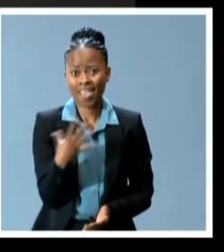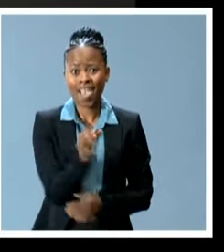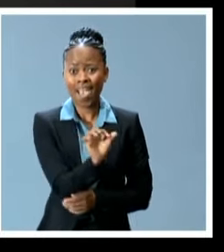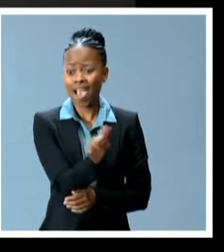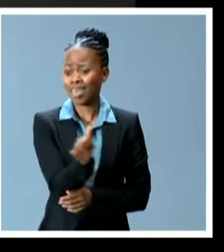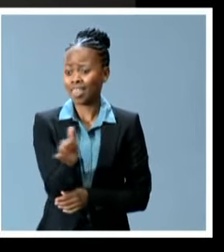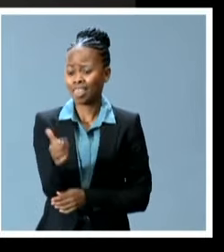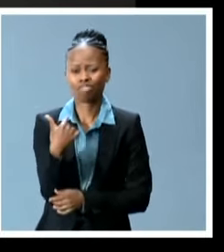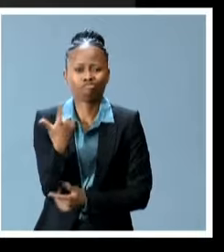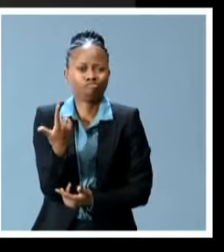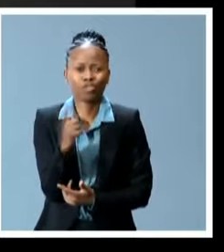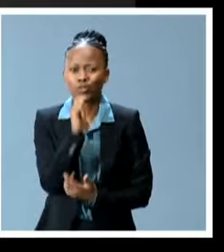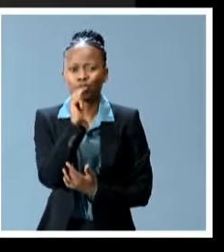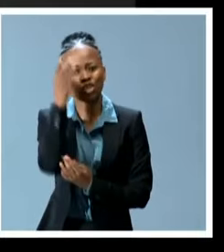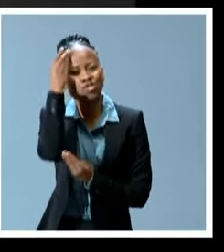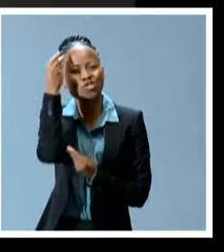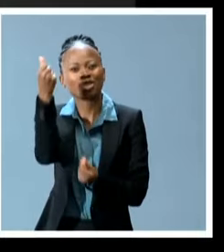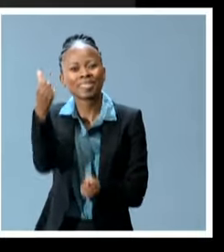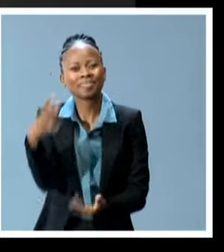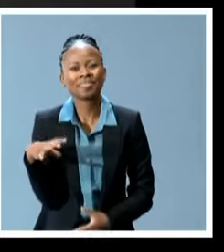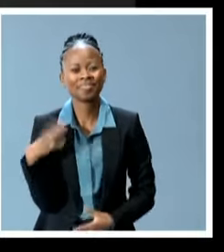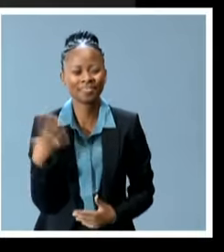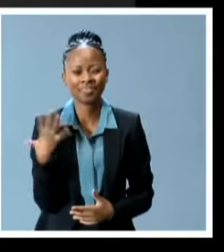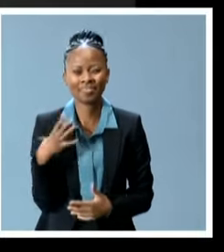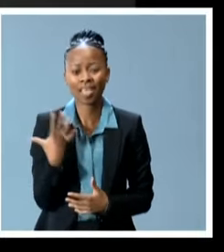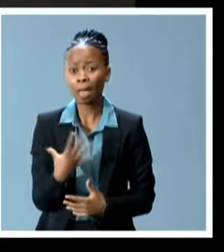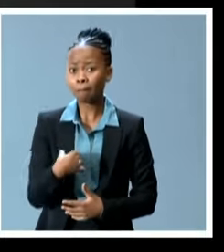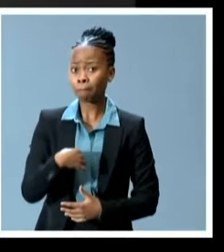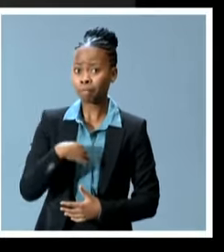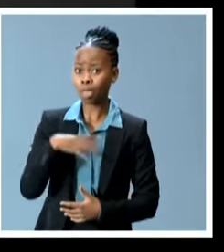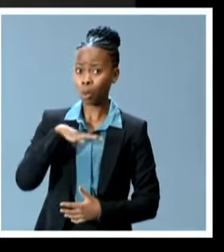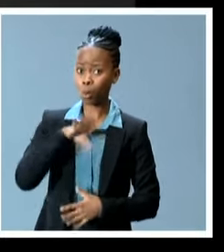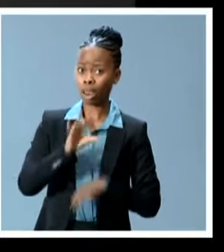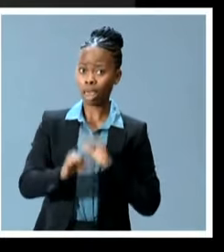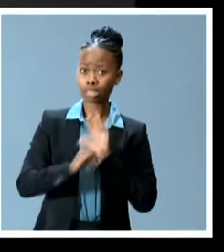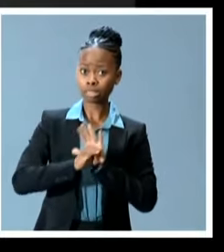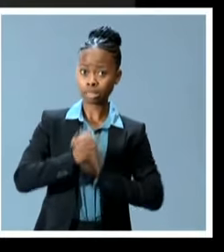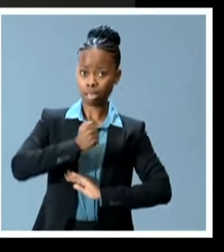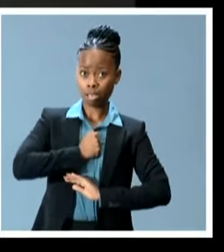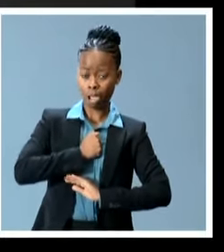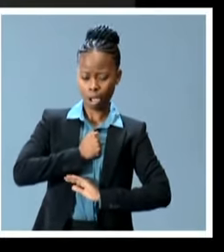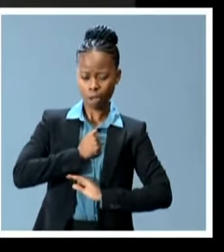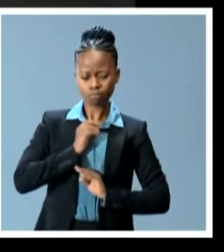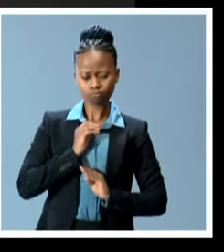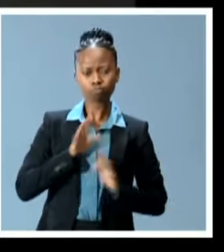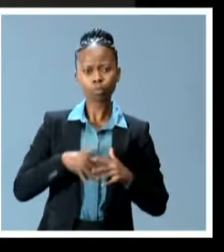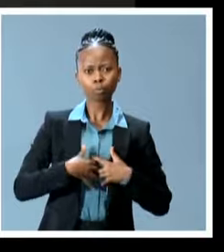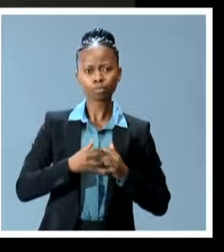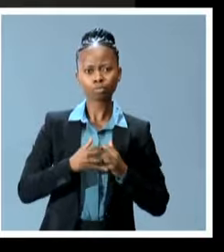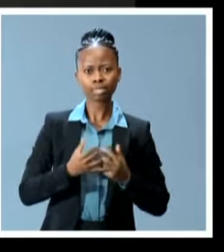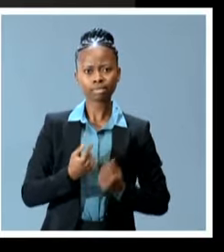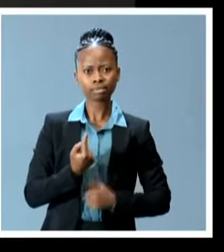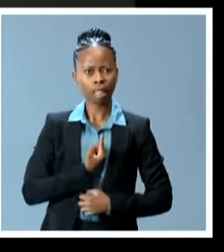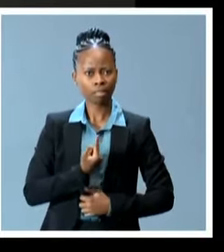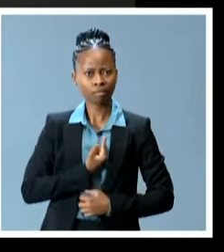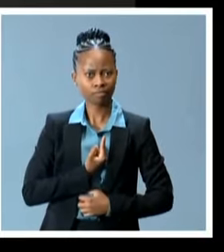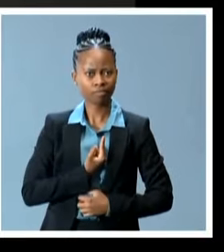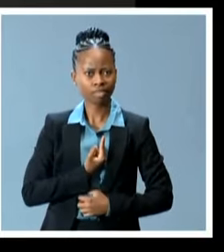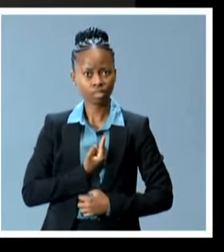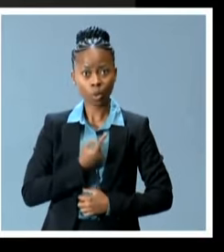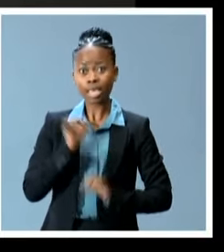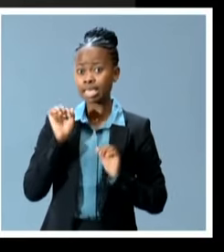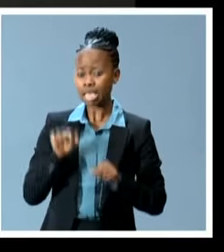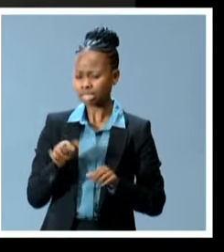what I've learned from this is to define myself not according to what I've suffered, the anguish and so on,